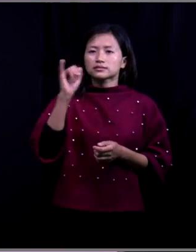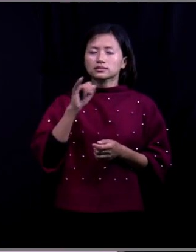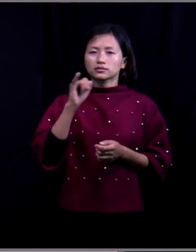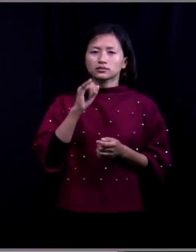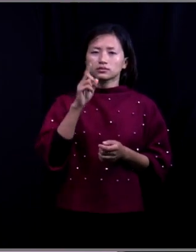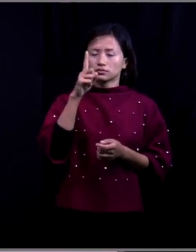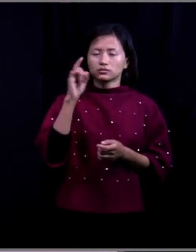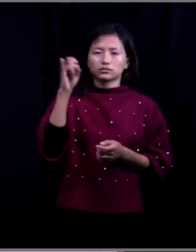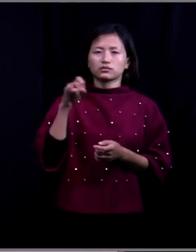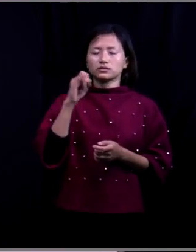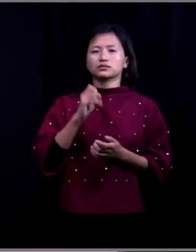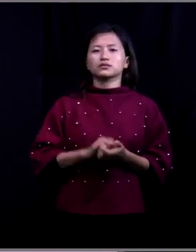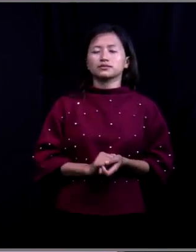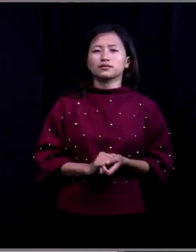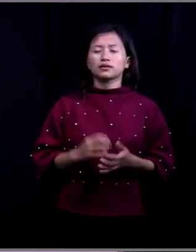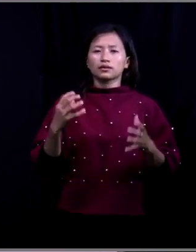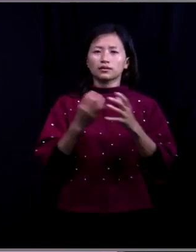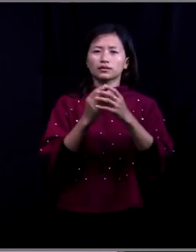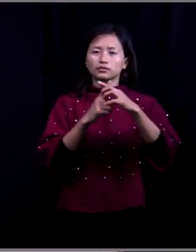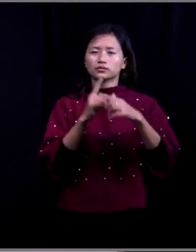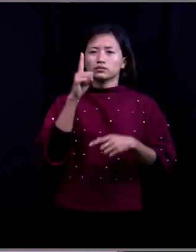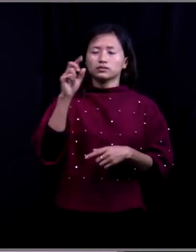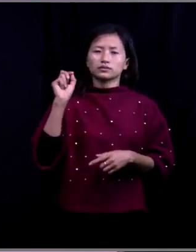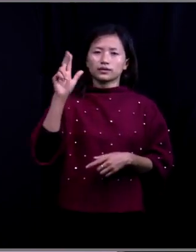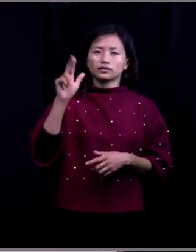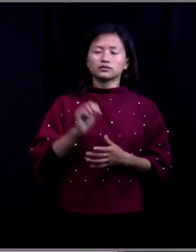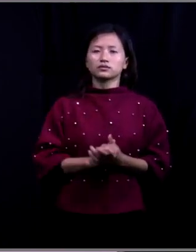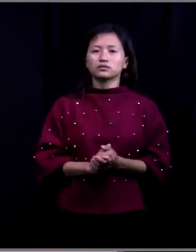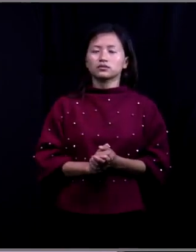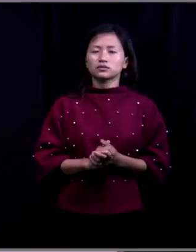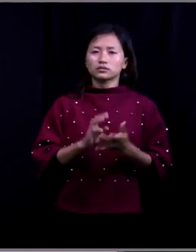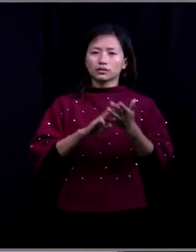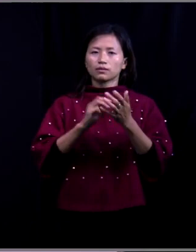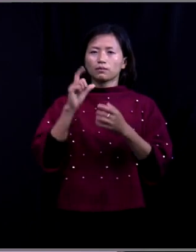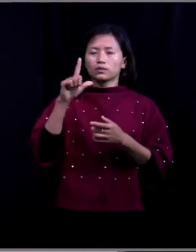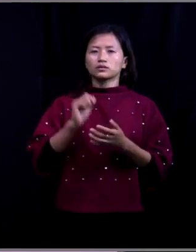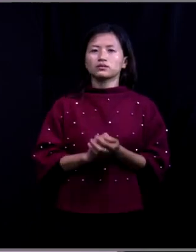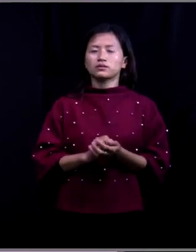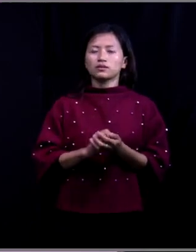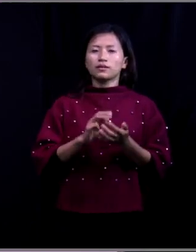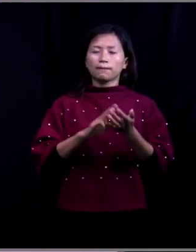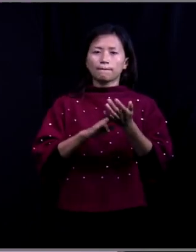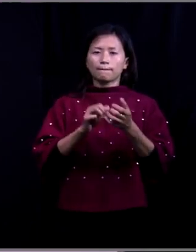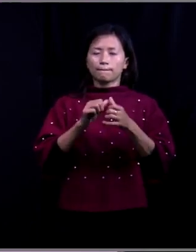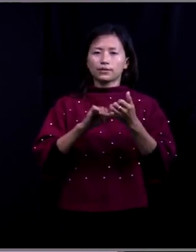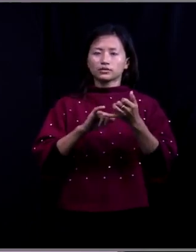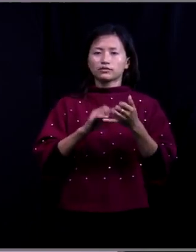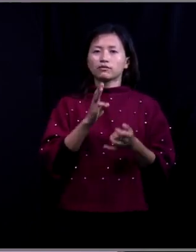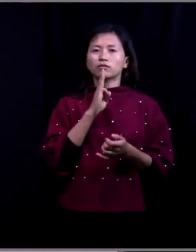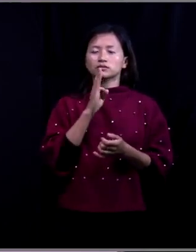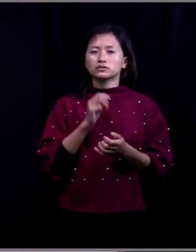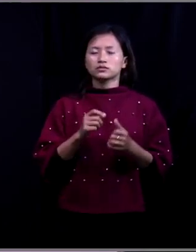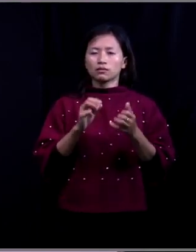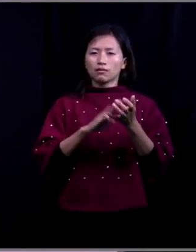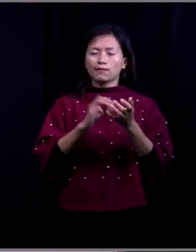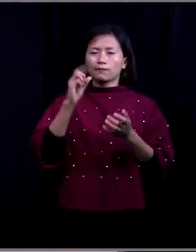16. We add this up, we get 18. This will be the molecular mass of water molecule. This is